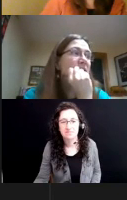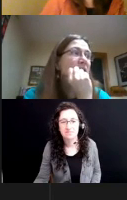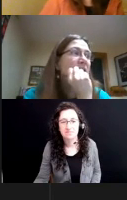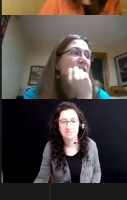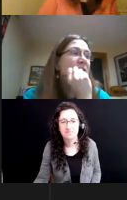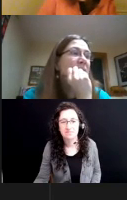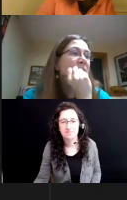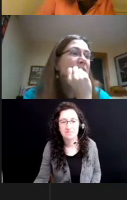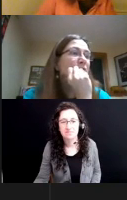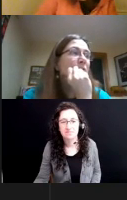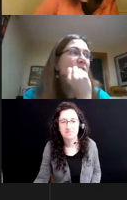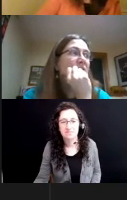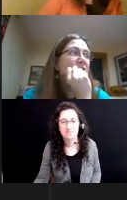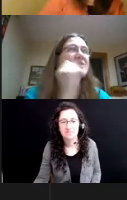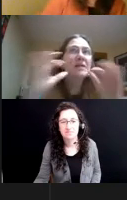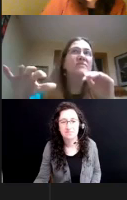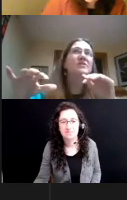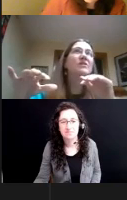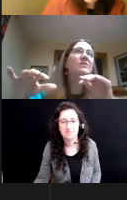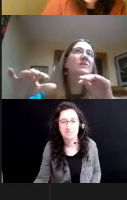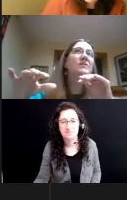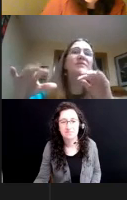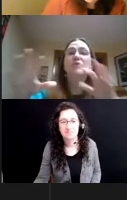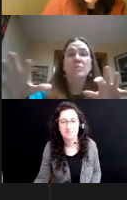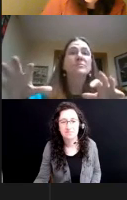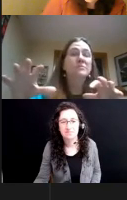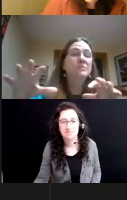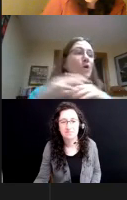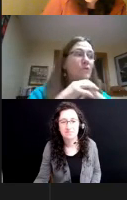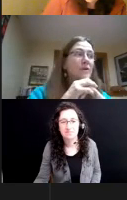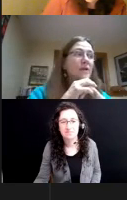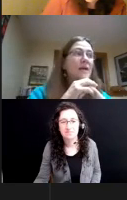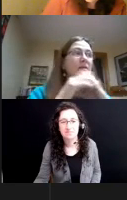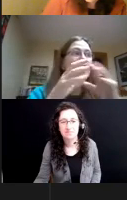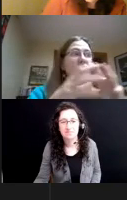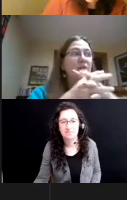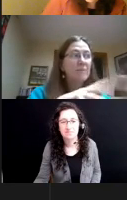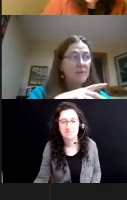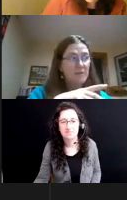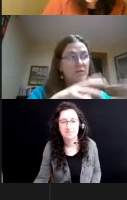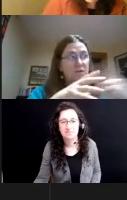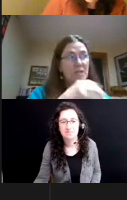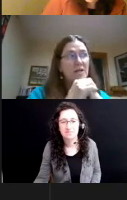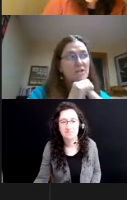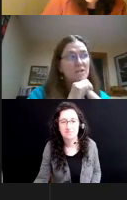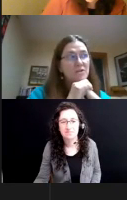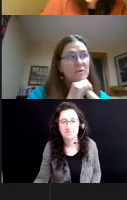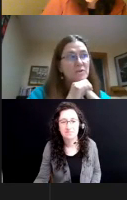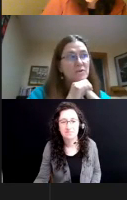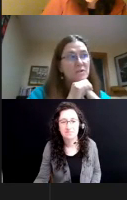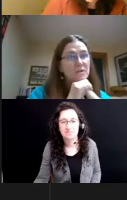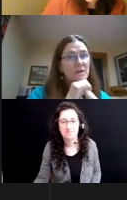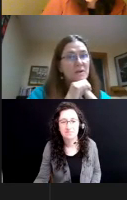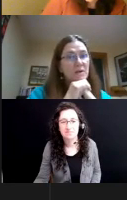because if you want just natives it's noble, go for it and develop in those connections to